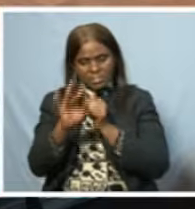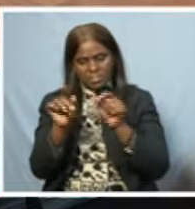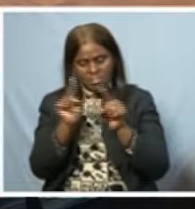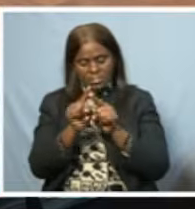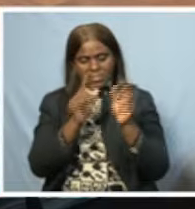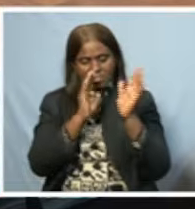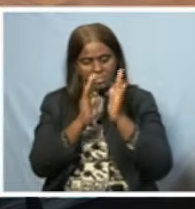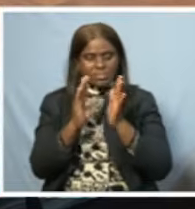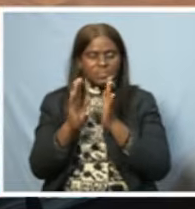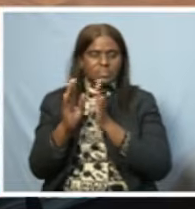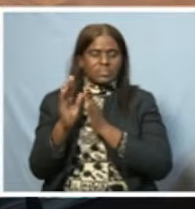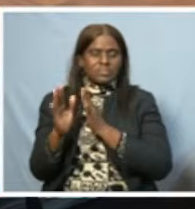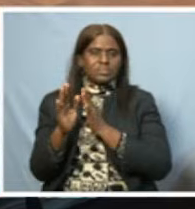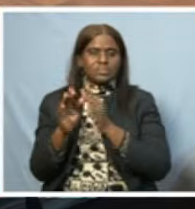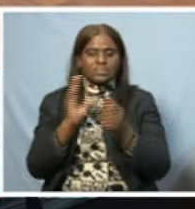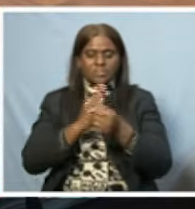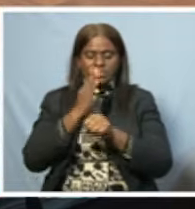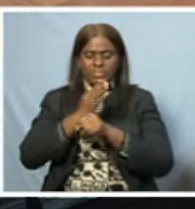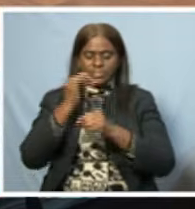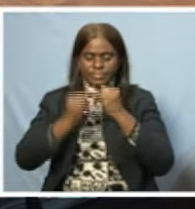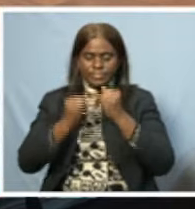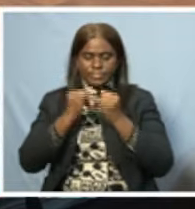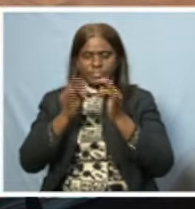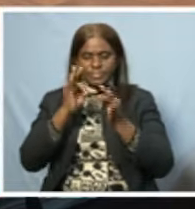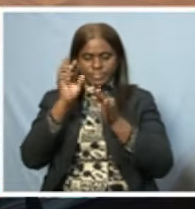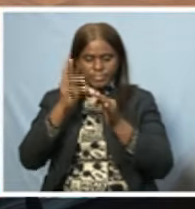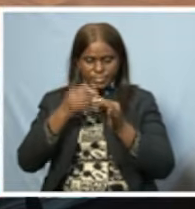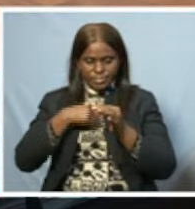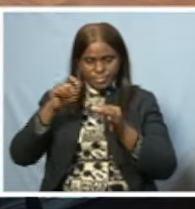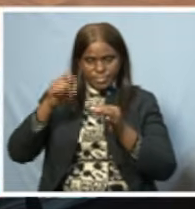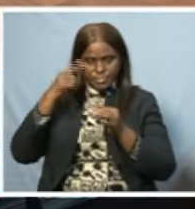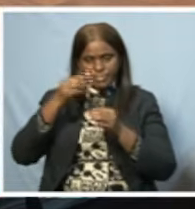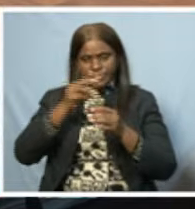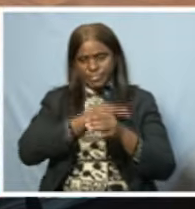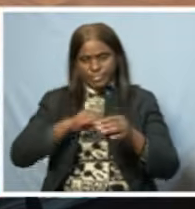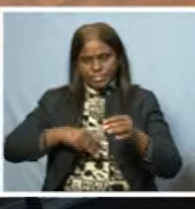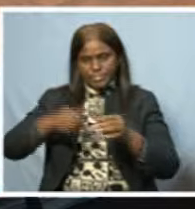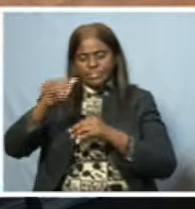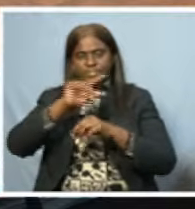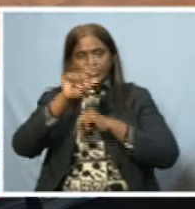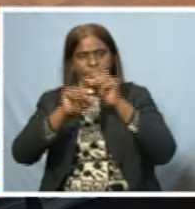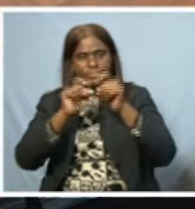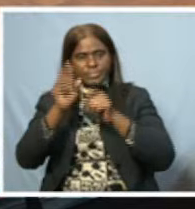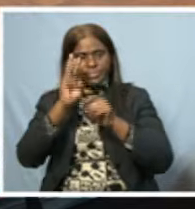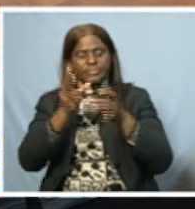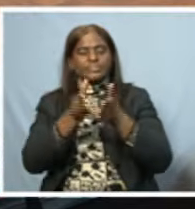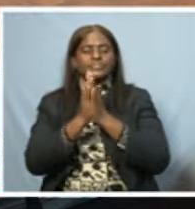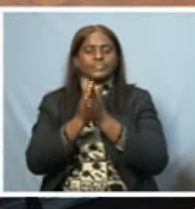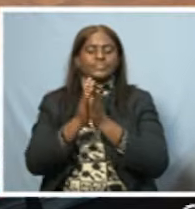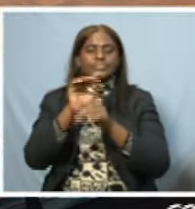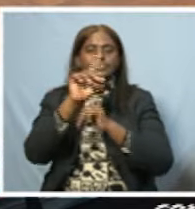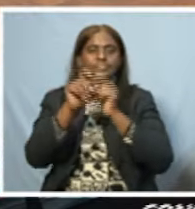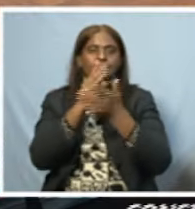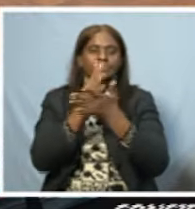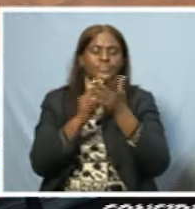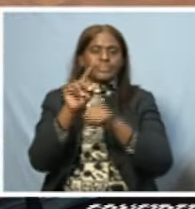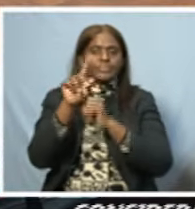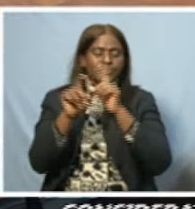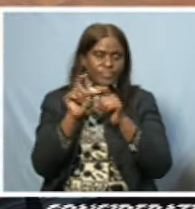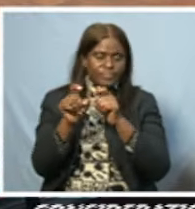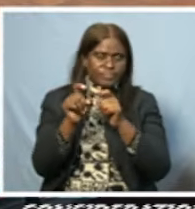and remedial measures. Then thereafter, if there will be need for the members to engage you, they will ask you some